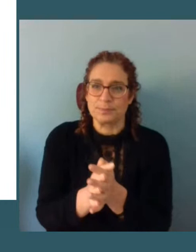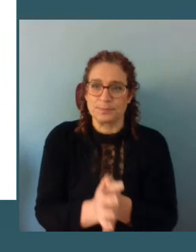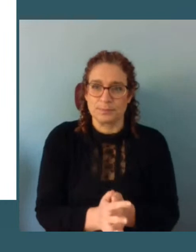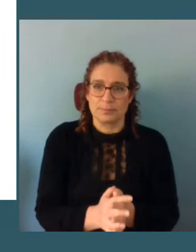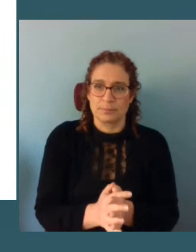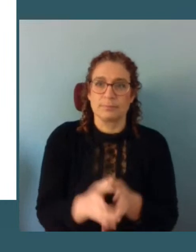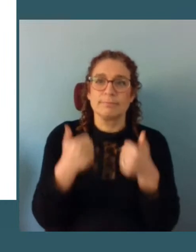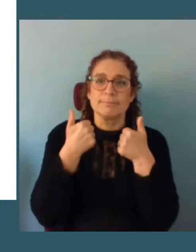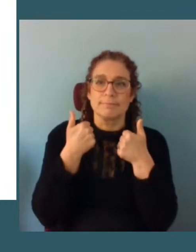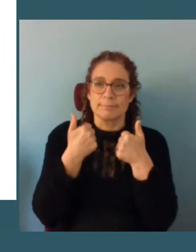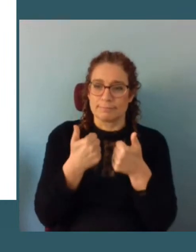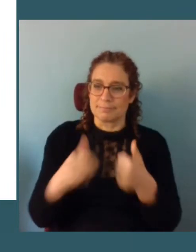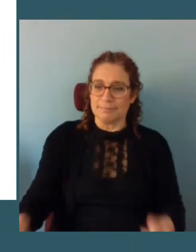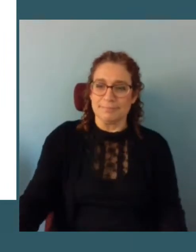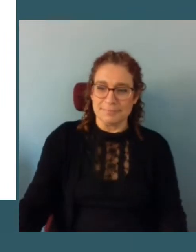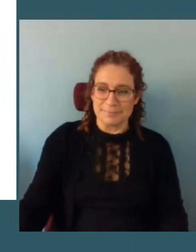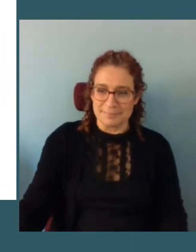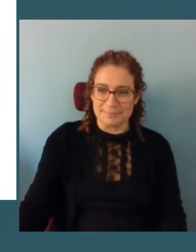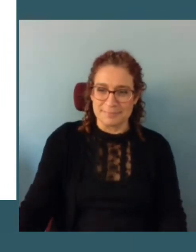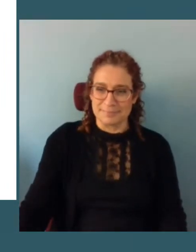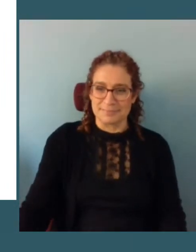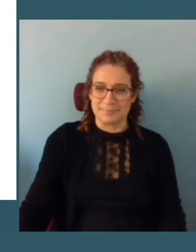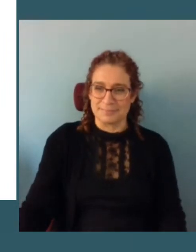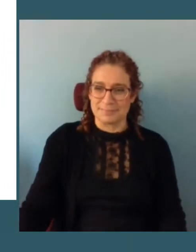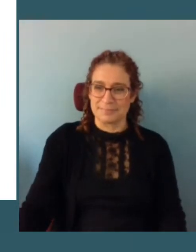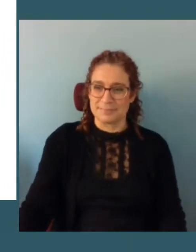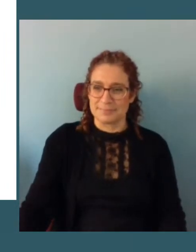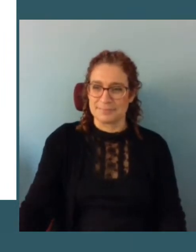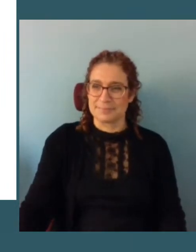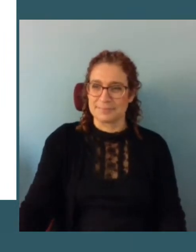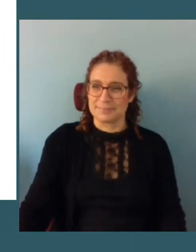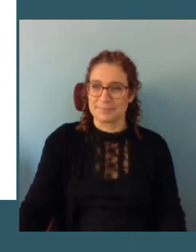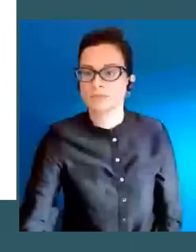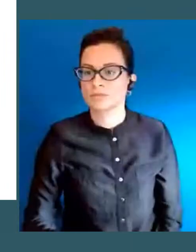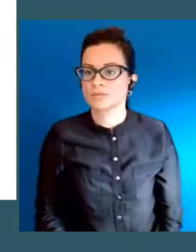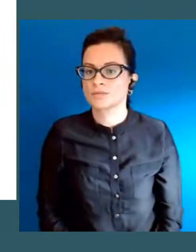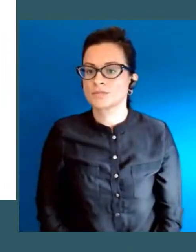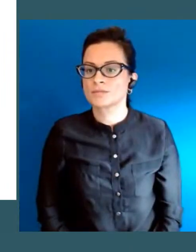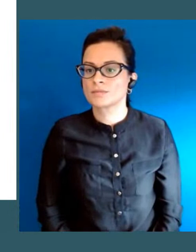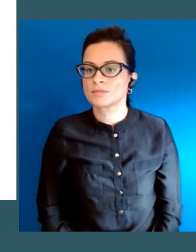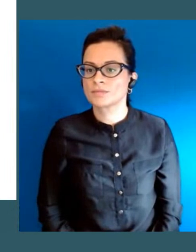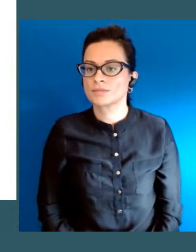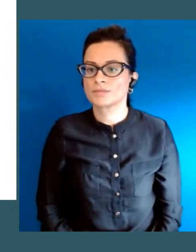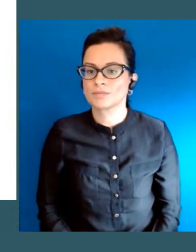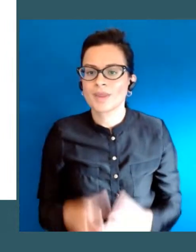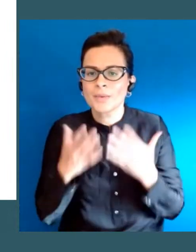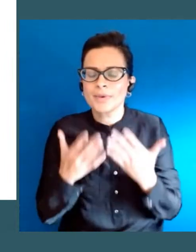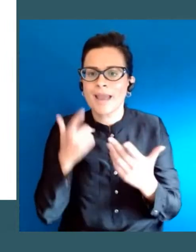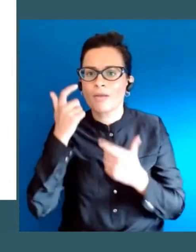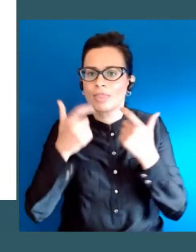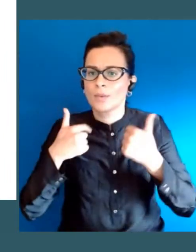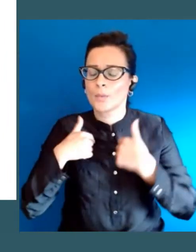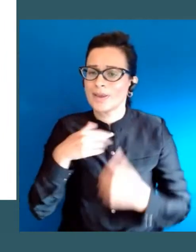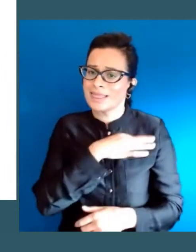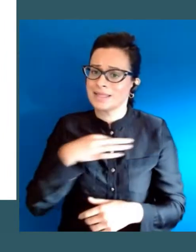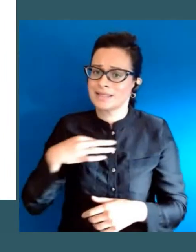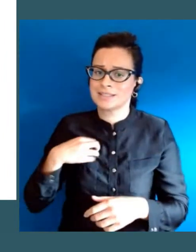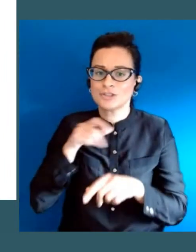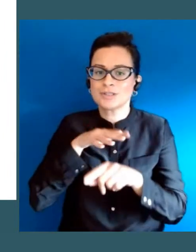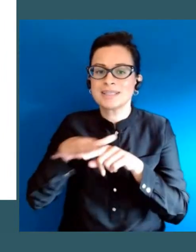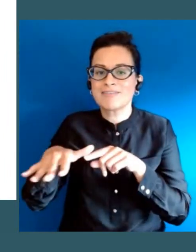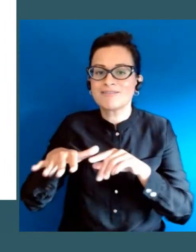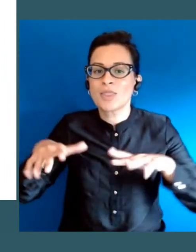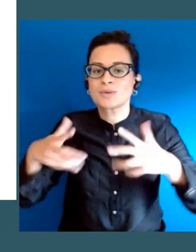Thinking about influences that we as clinicians can make, this is a good study to think about. So it